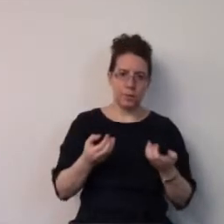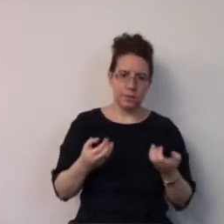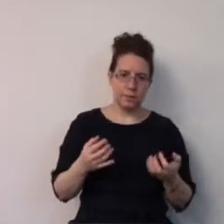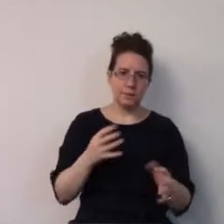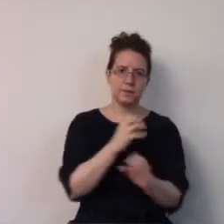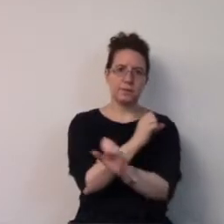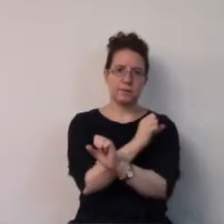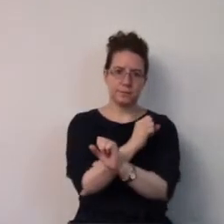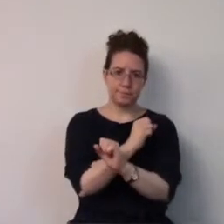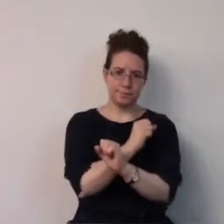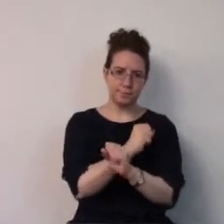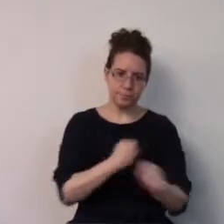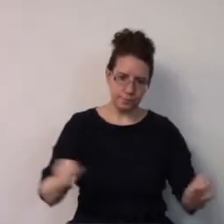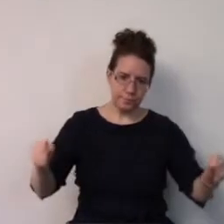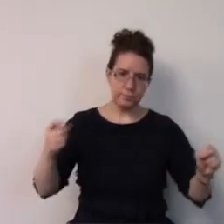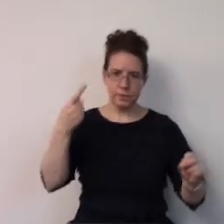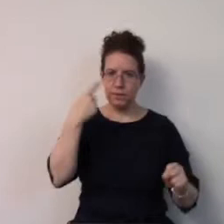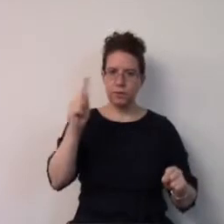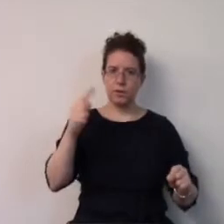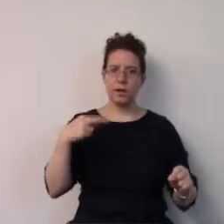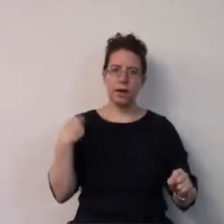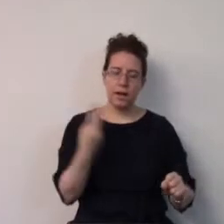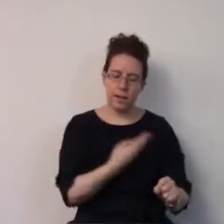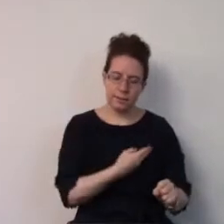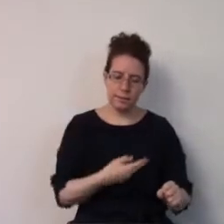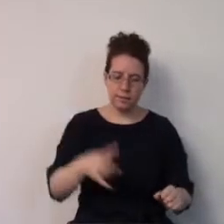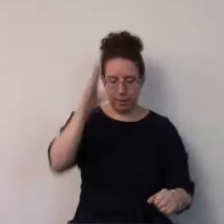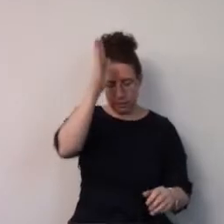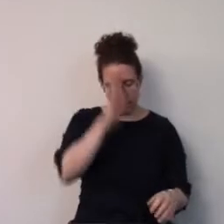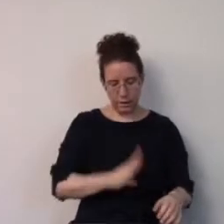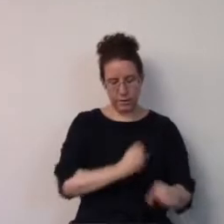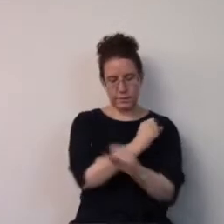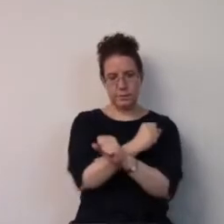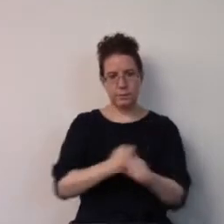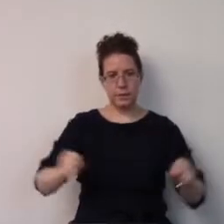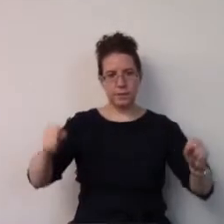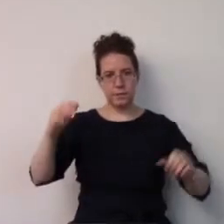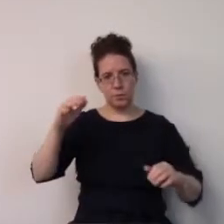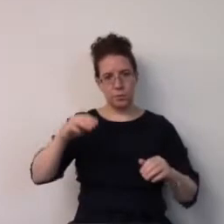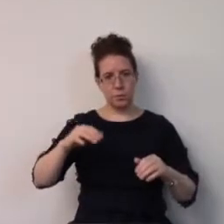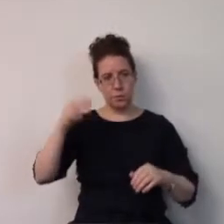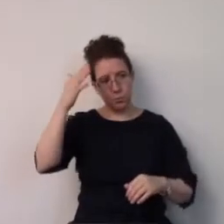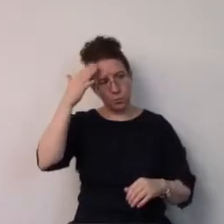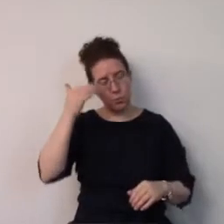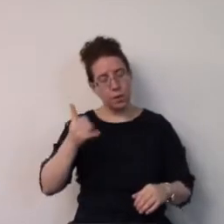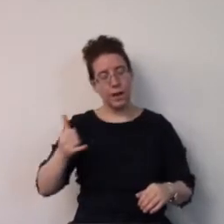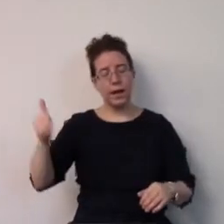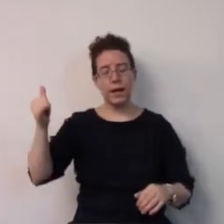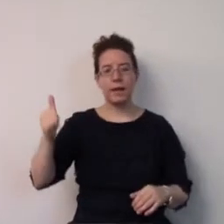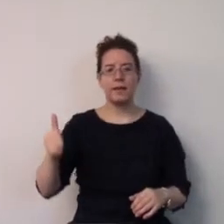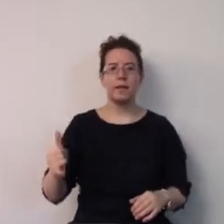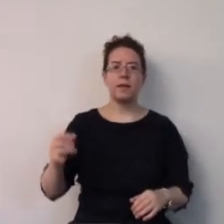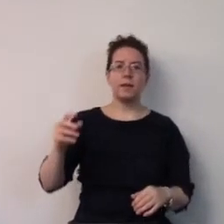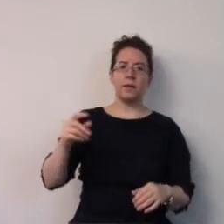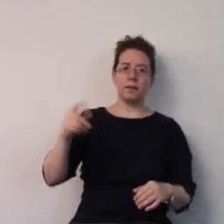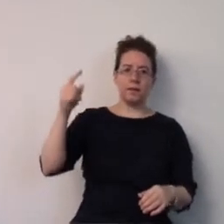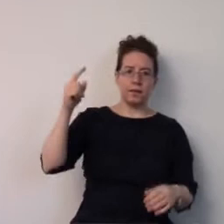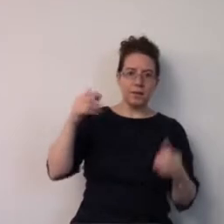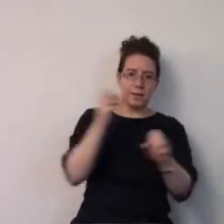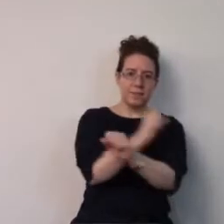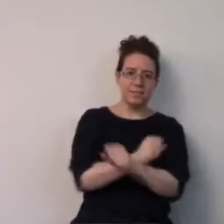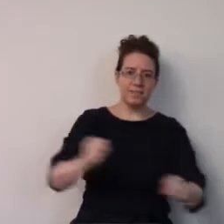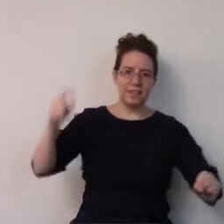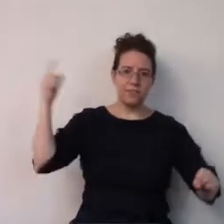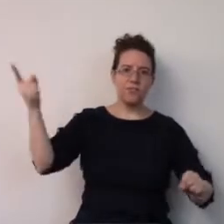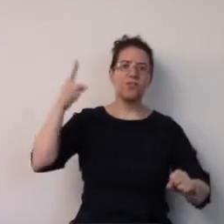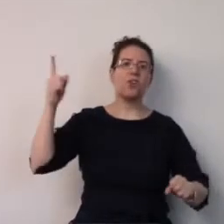can be eternally saved. Right. He right. saved us. Right. Hallelujah. Yeah. He saved us. He saved us when we couldn't